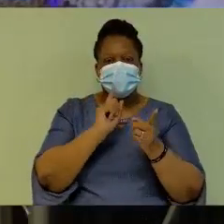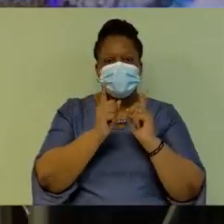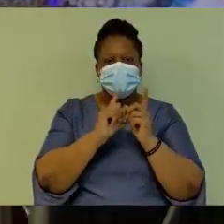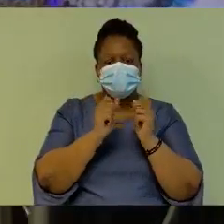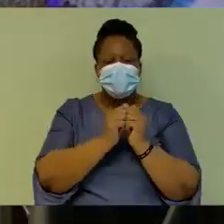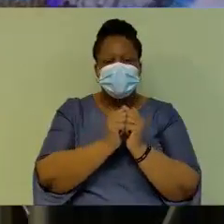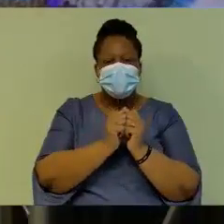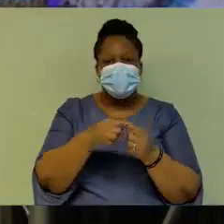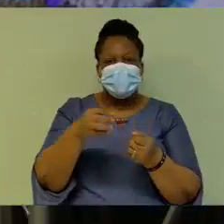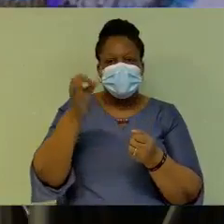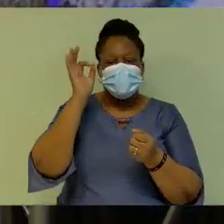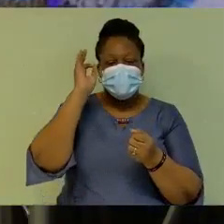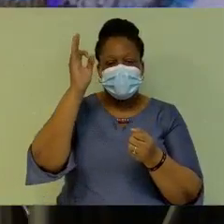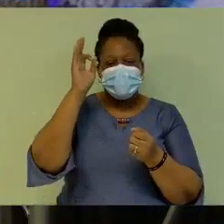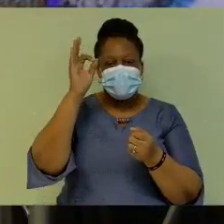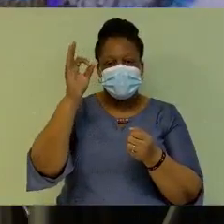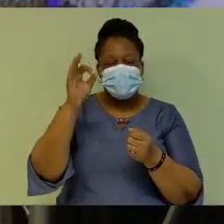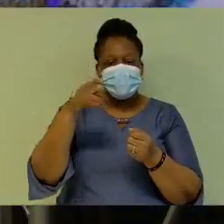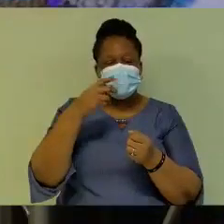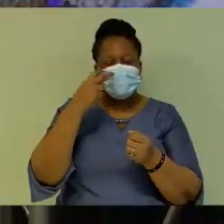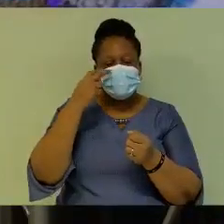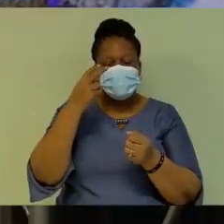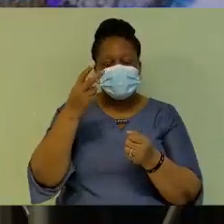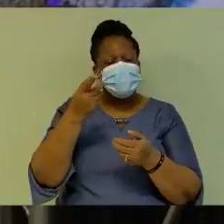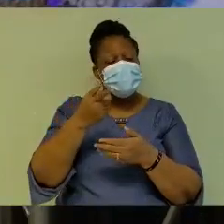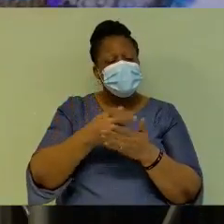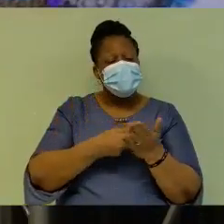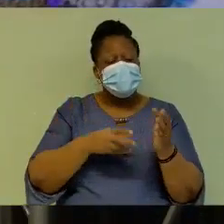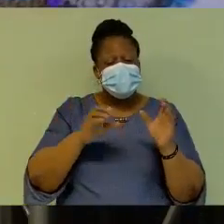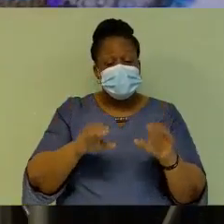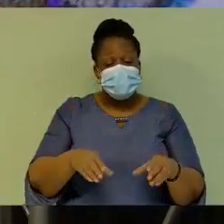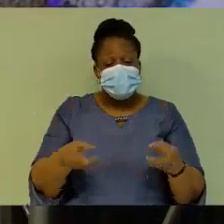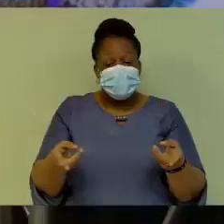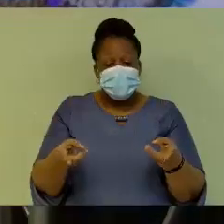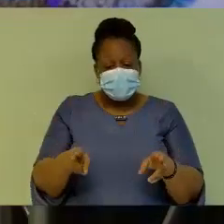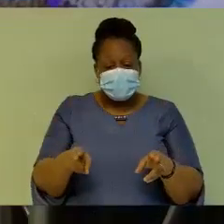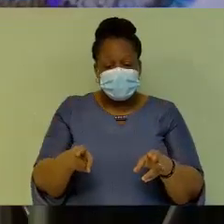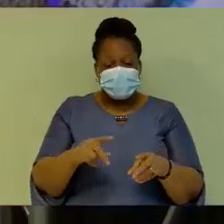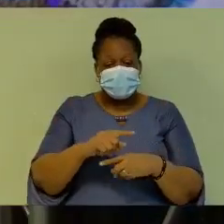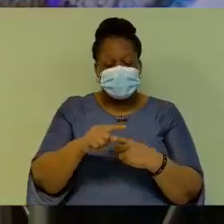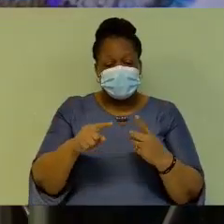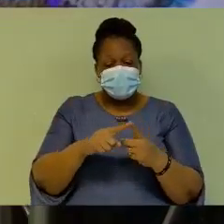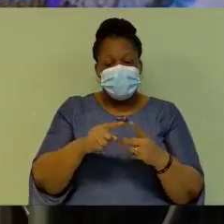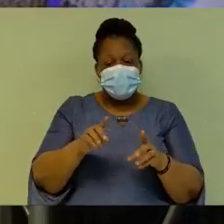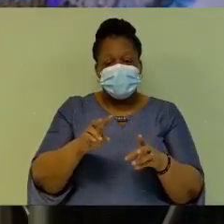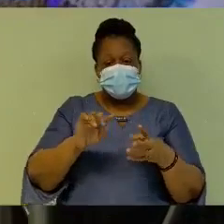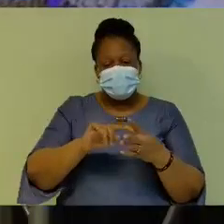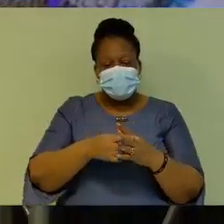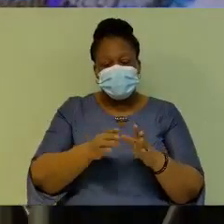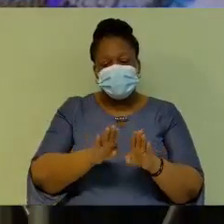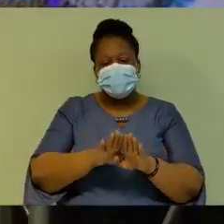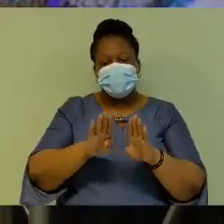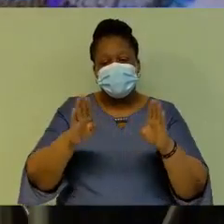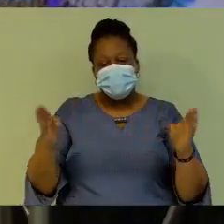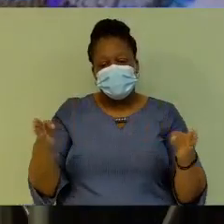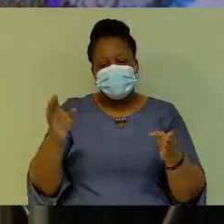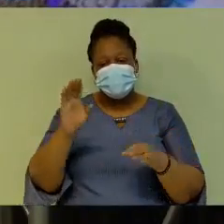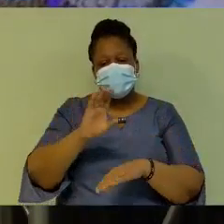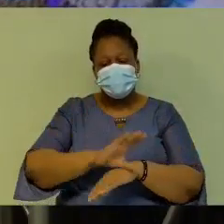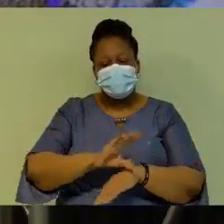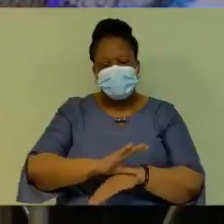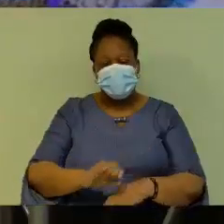It was a very fruitful meeting, very encouraging, stimulating, as I myself endeavor to go